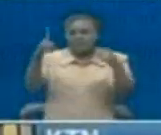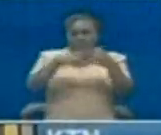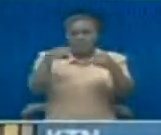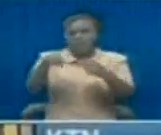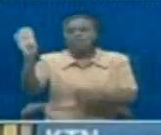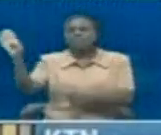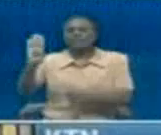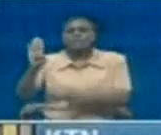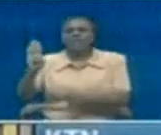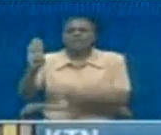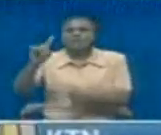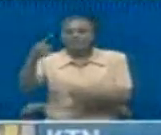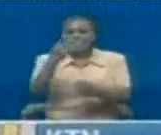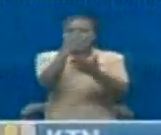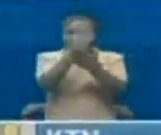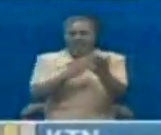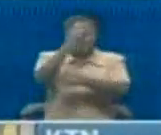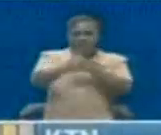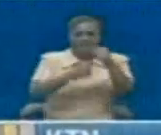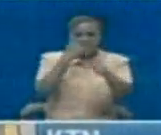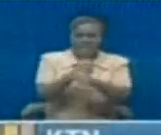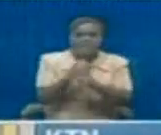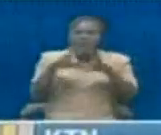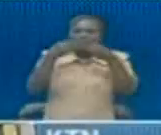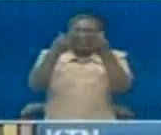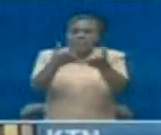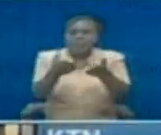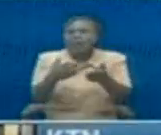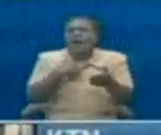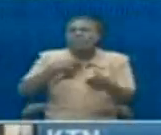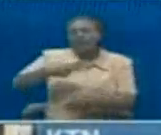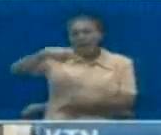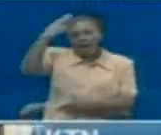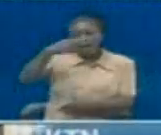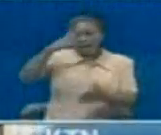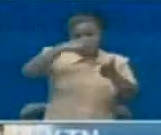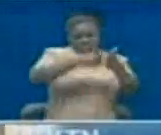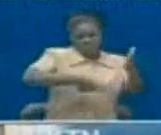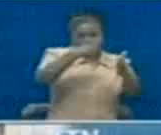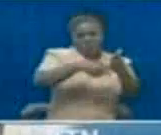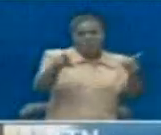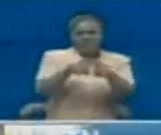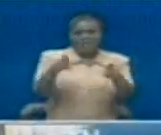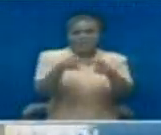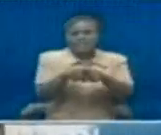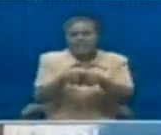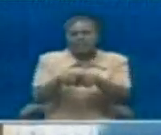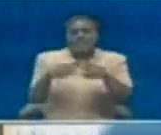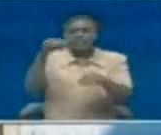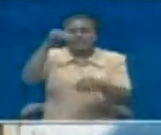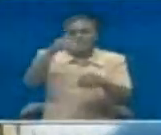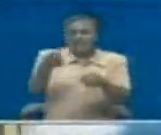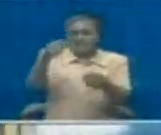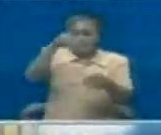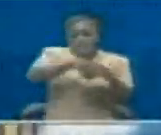billion shillings in the first half of the year. The results were driven by higher commission and fees and growth in the net interest income.